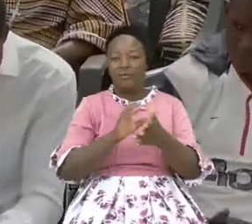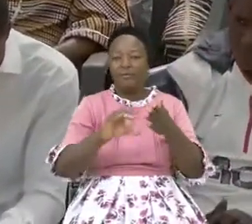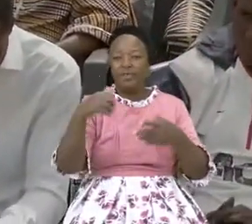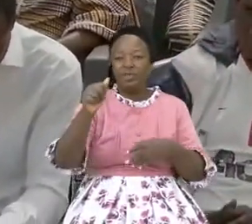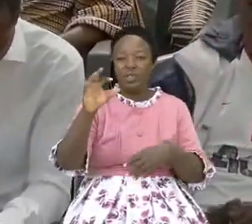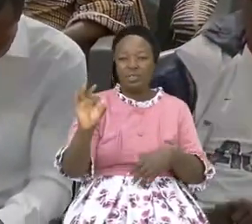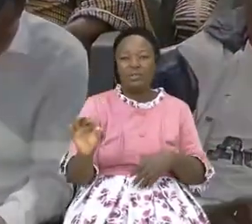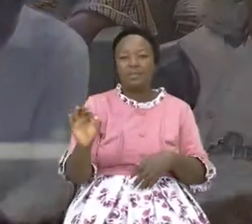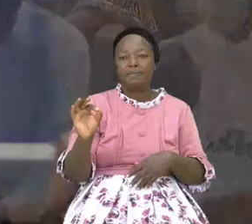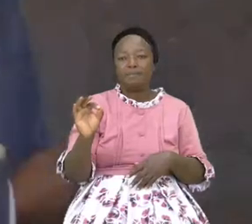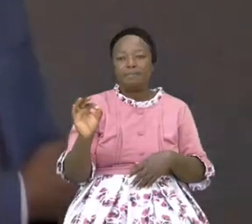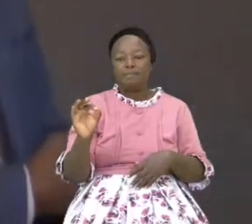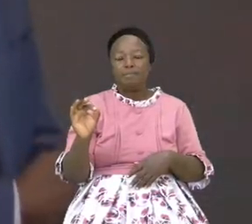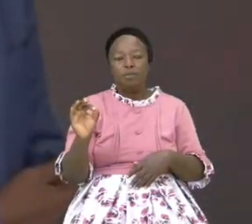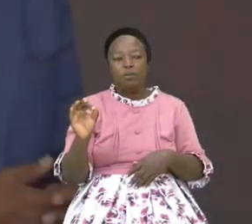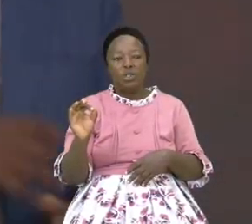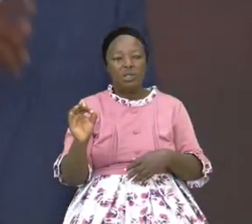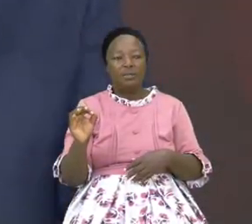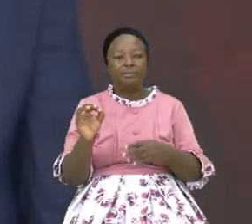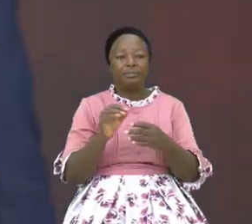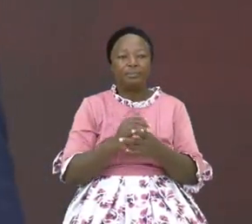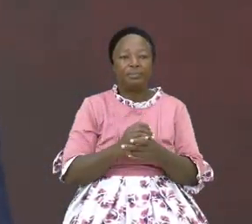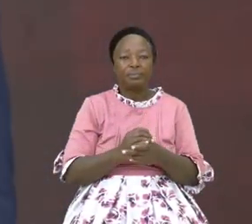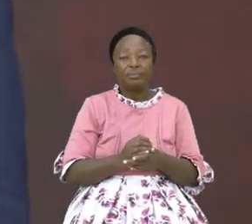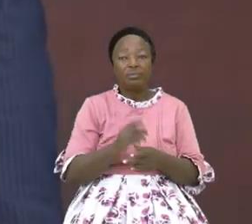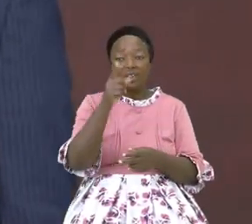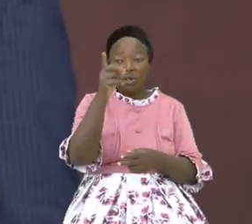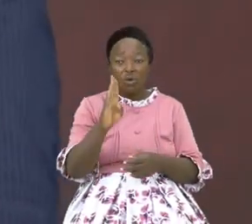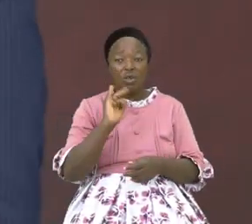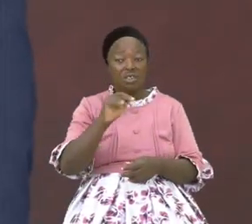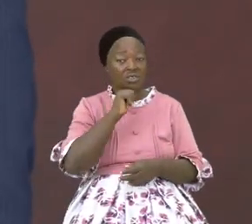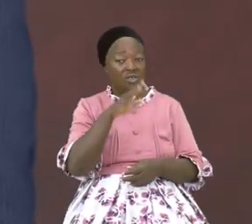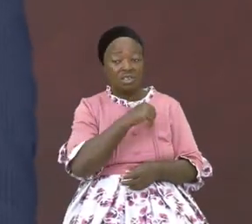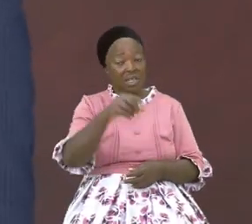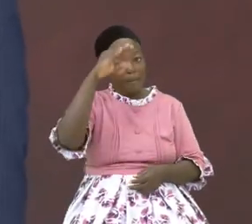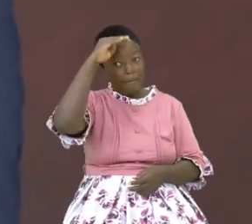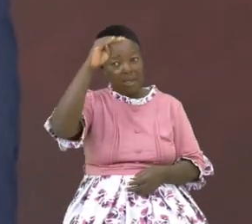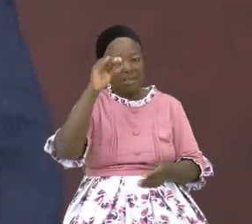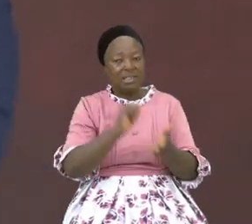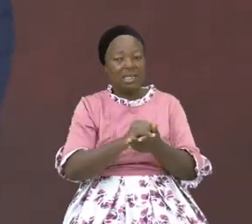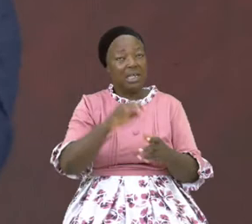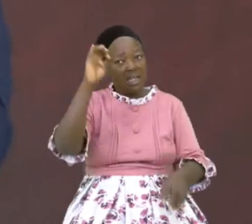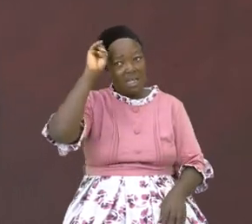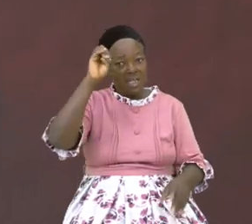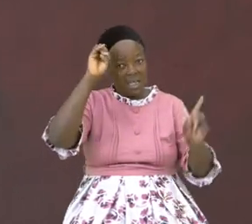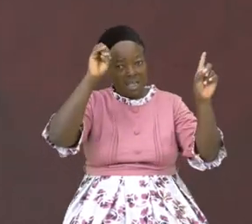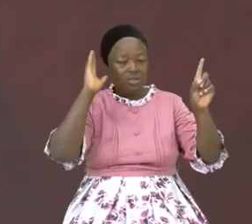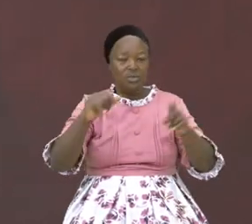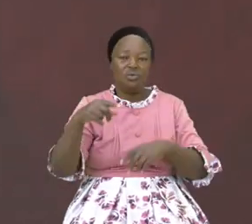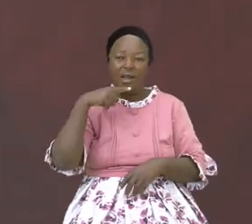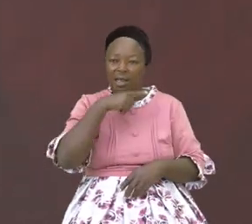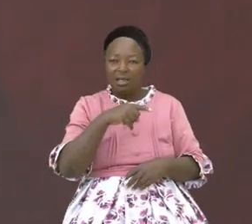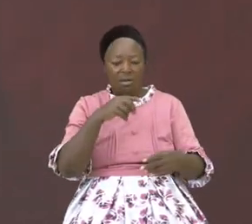chapter 23, reading from verse 19, God is not a man that he should lie, neither the son